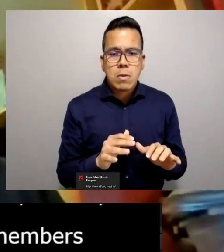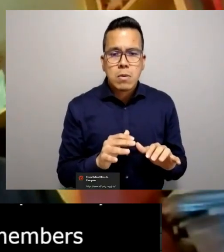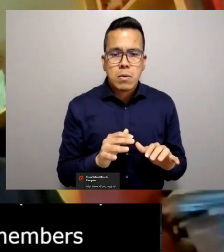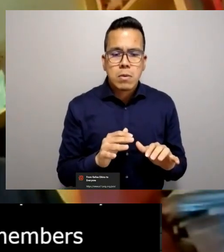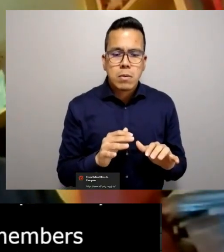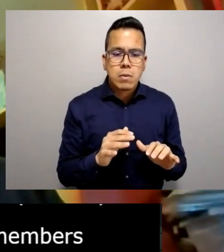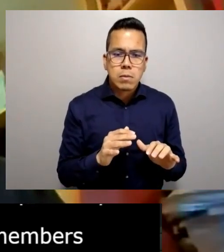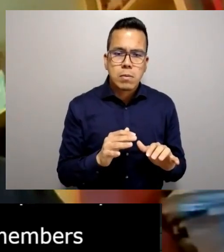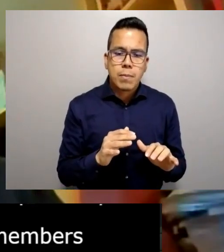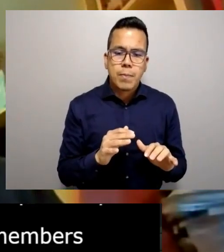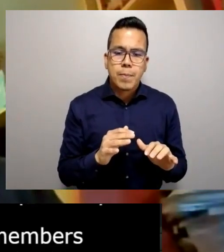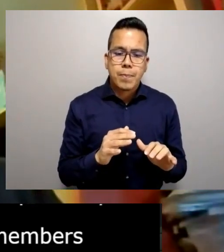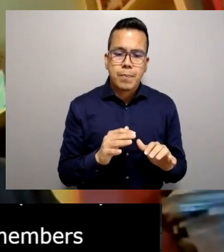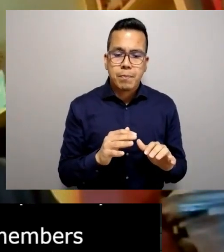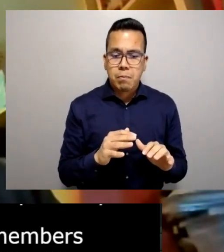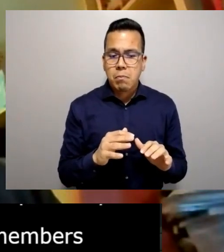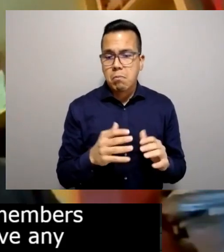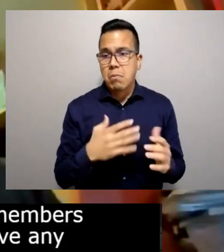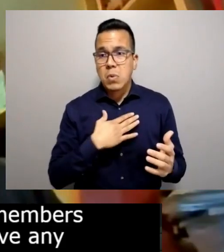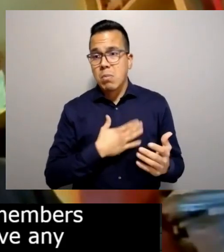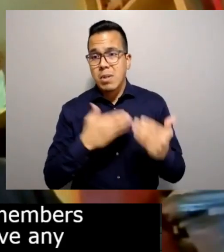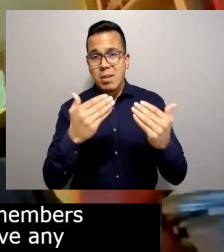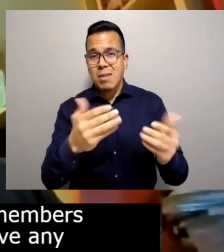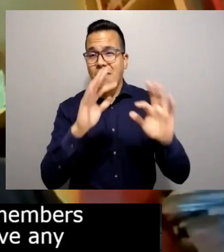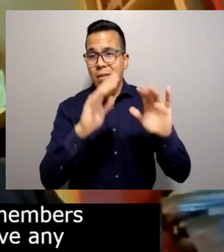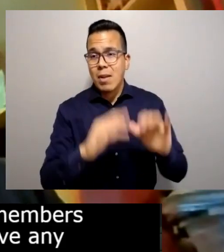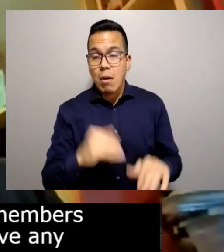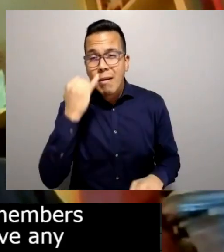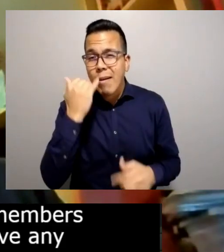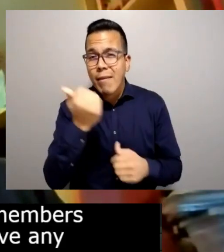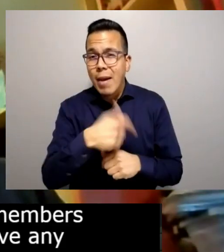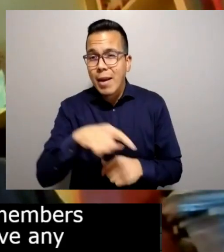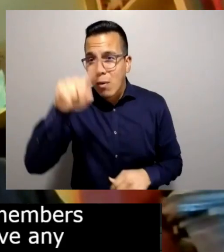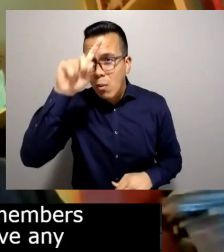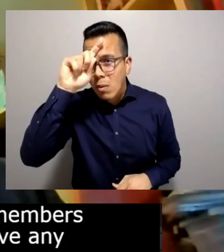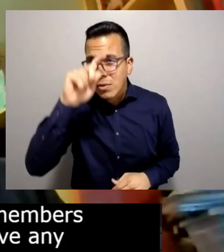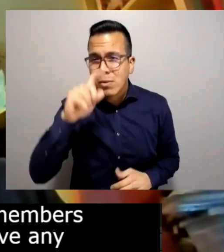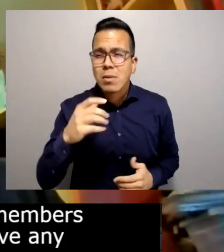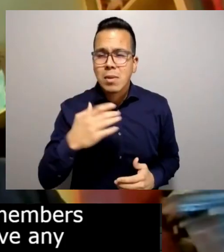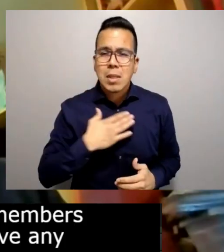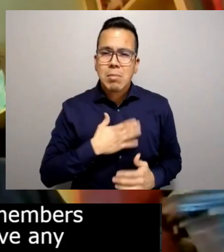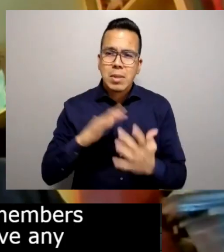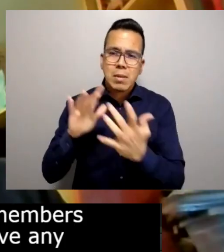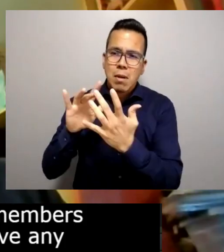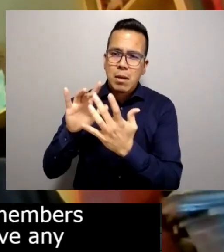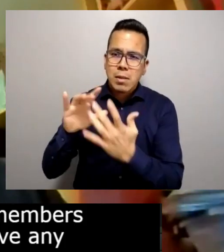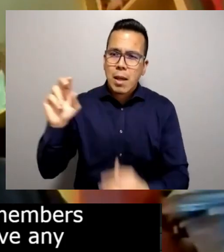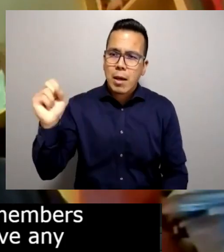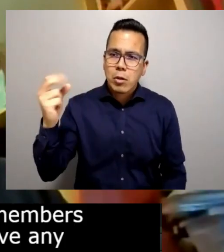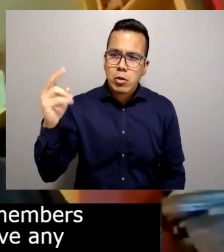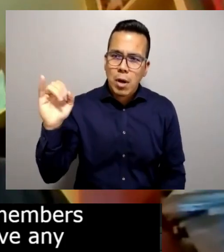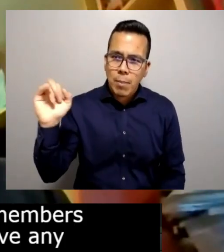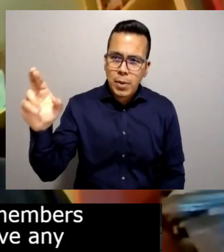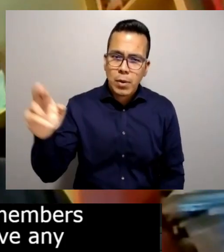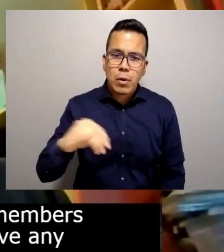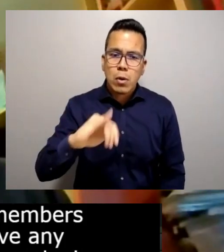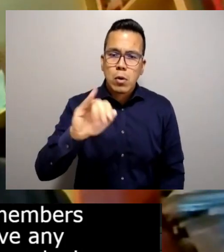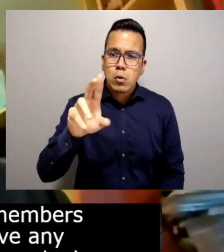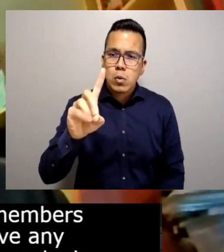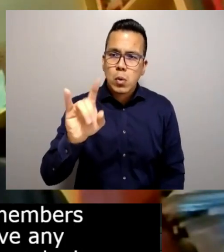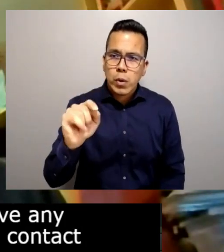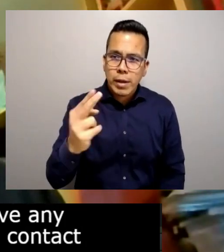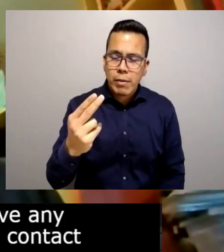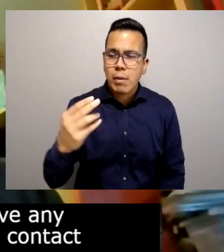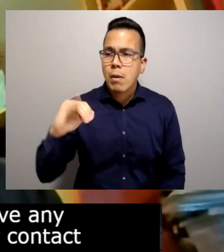questions about that, feel free to try to contact Shabir or Judith Jolie or